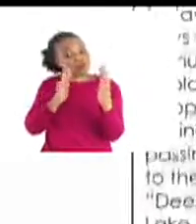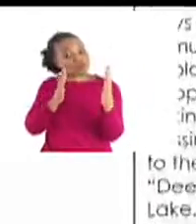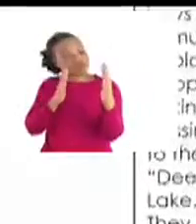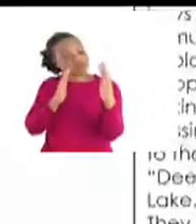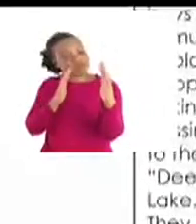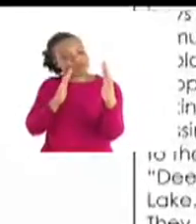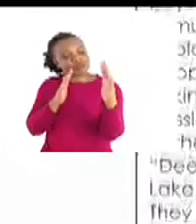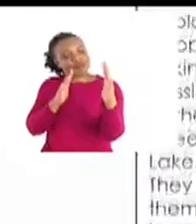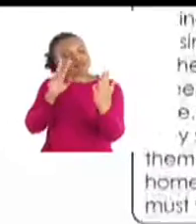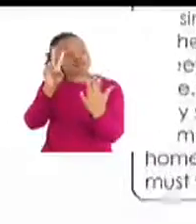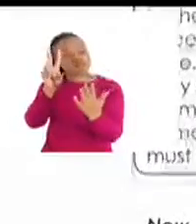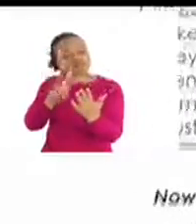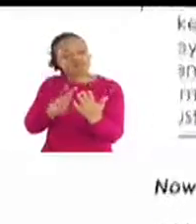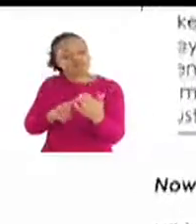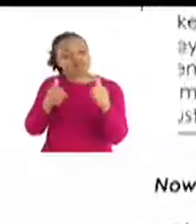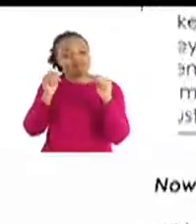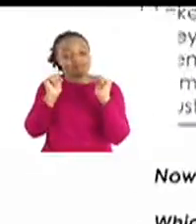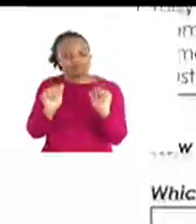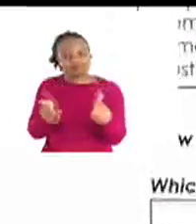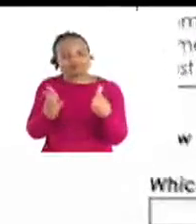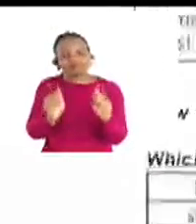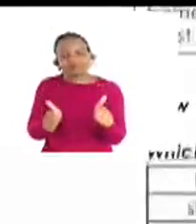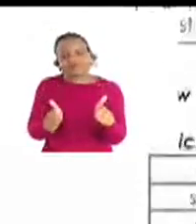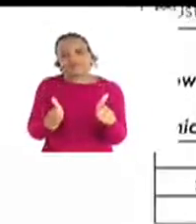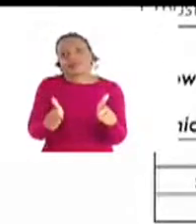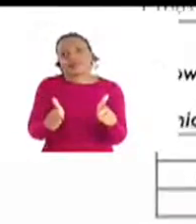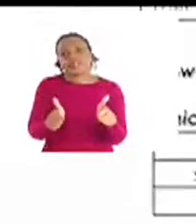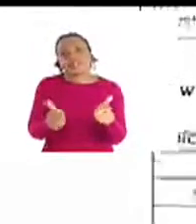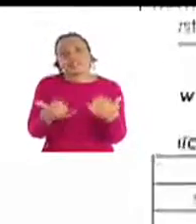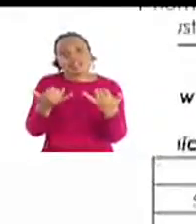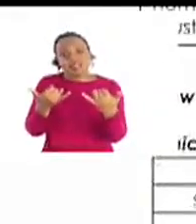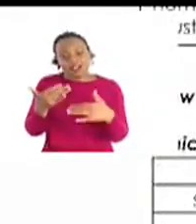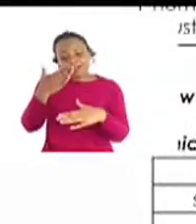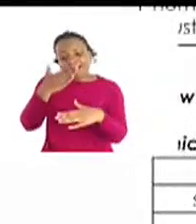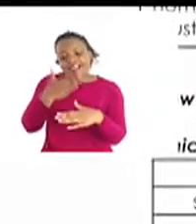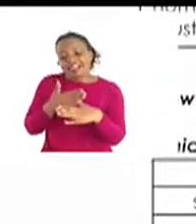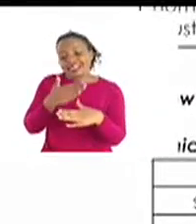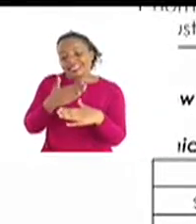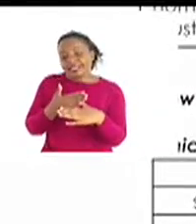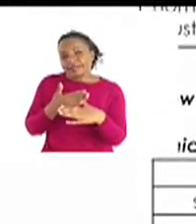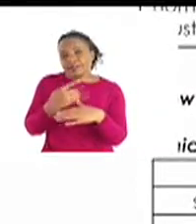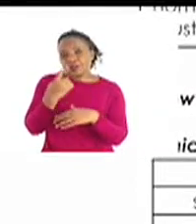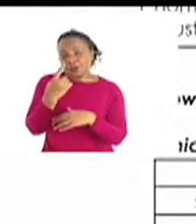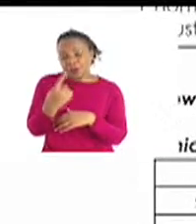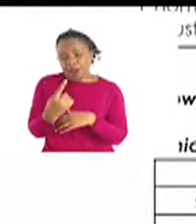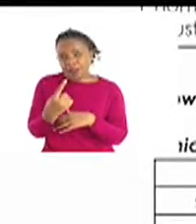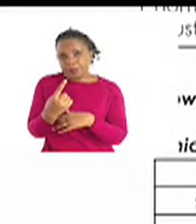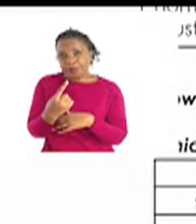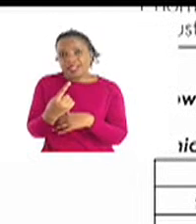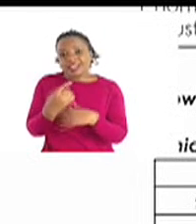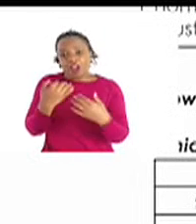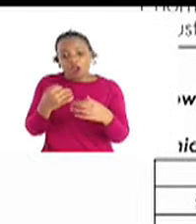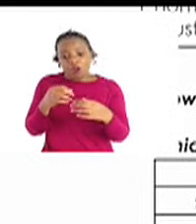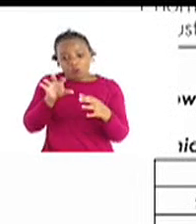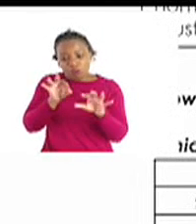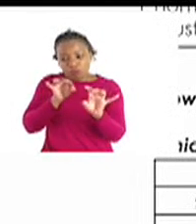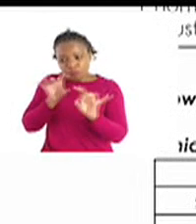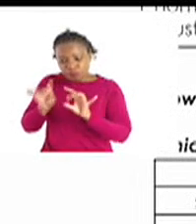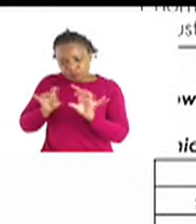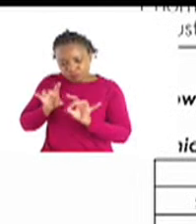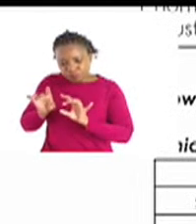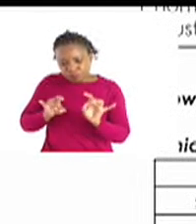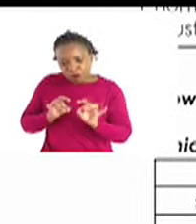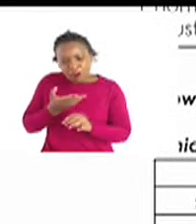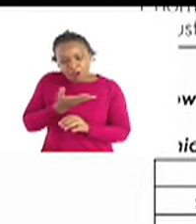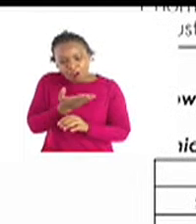her a round of applause. All right, now we are going to look at all the nouns that we have learned in this